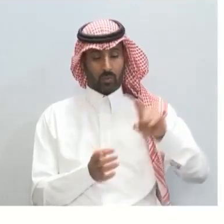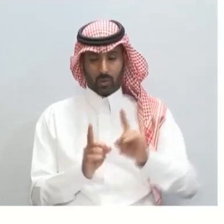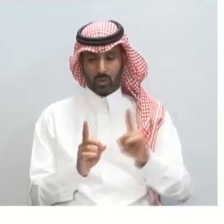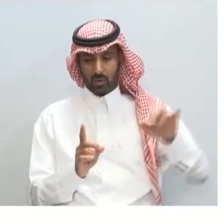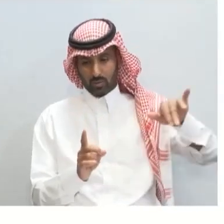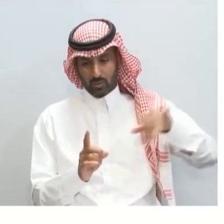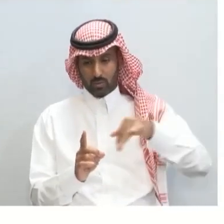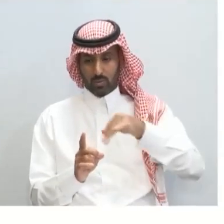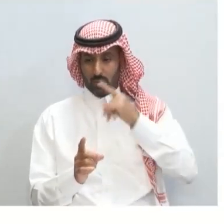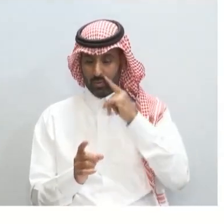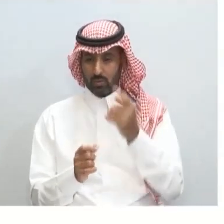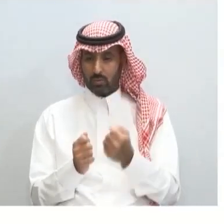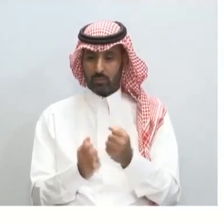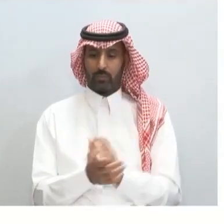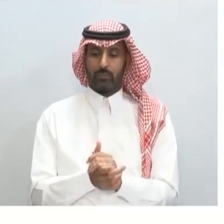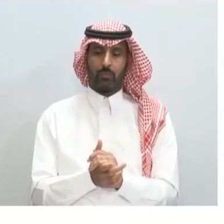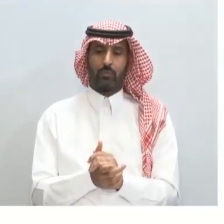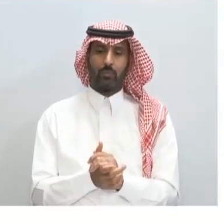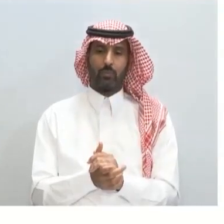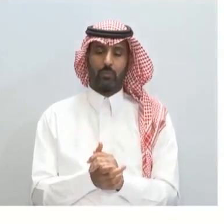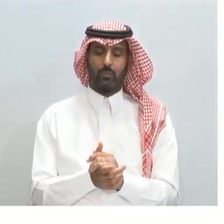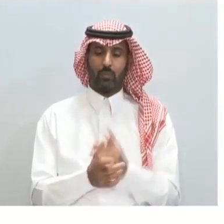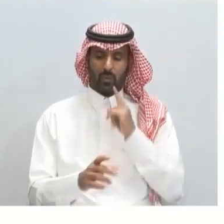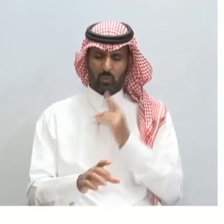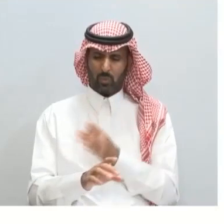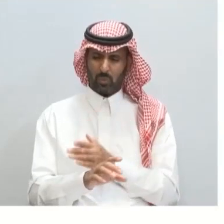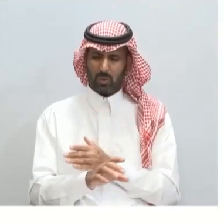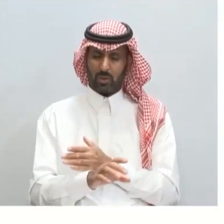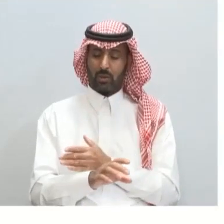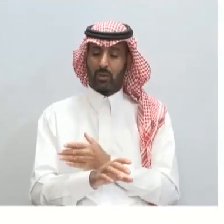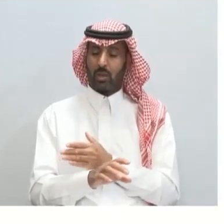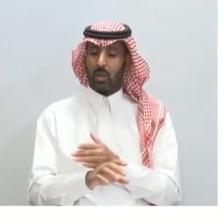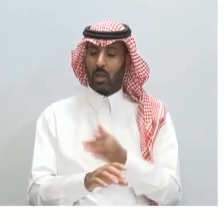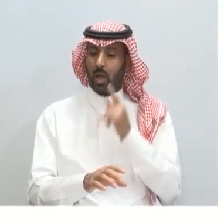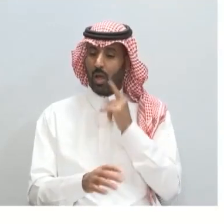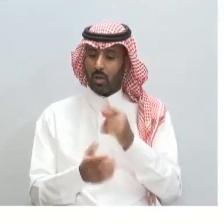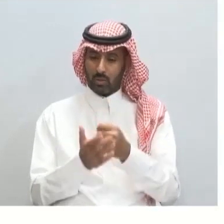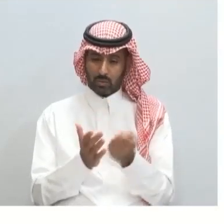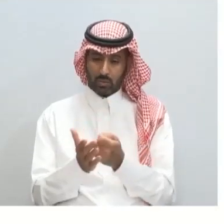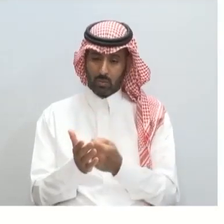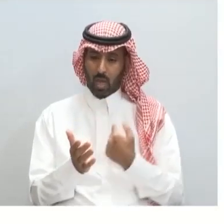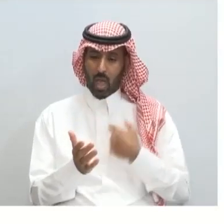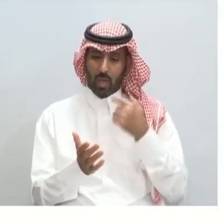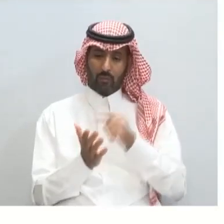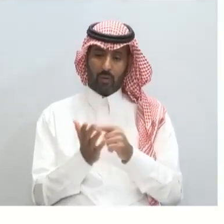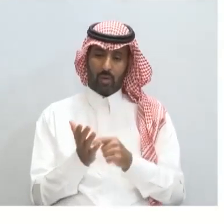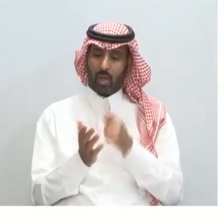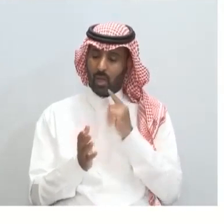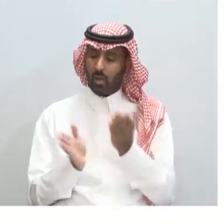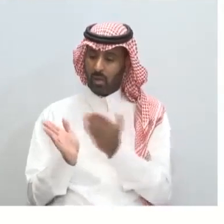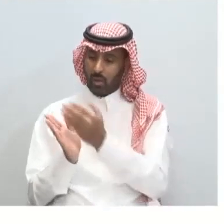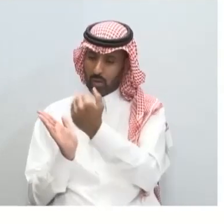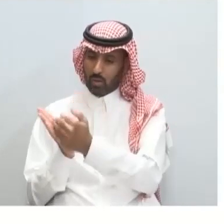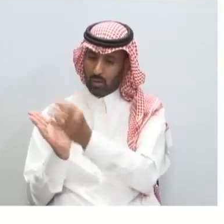driver to come out or maybe if he takes too long I would just leave my phone number then we can work it